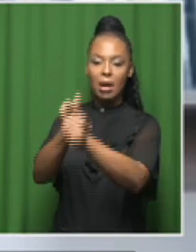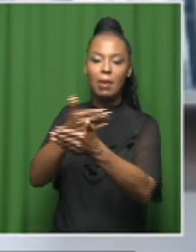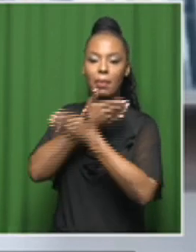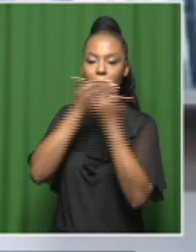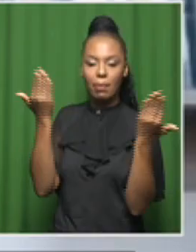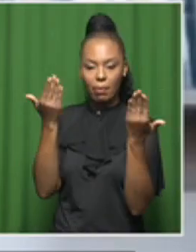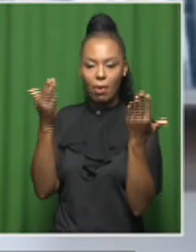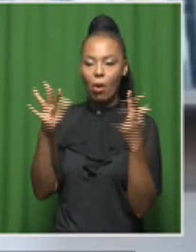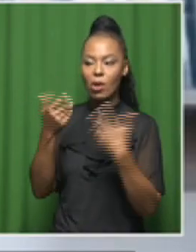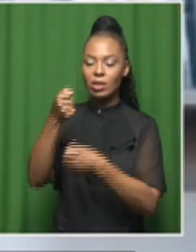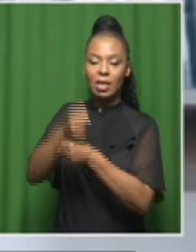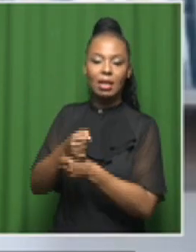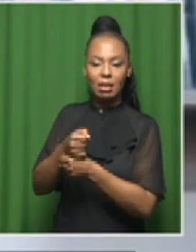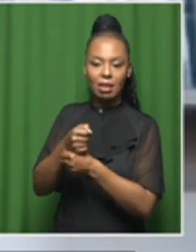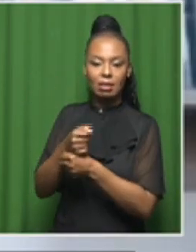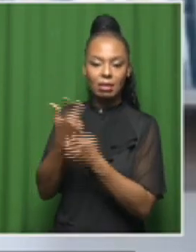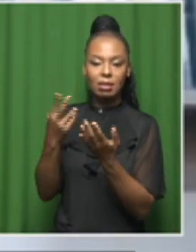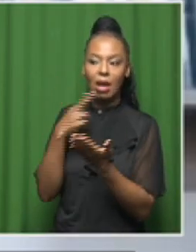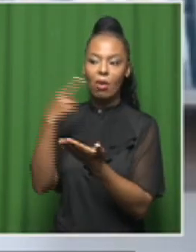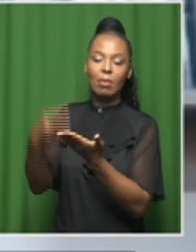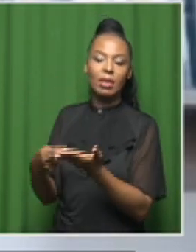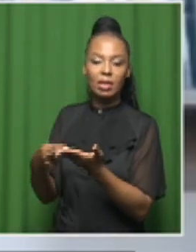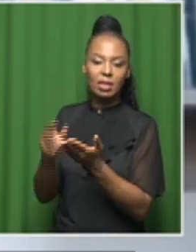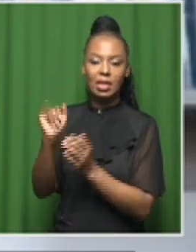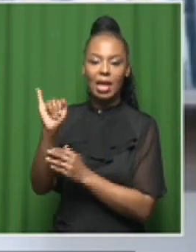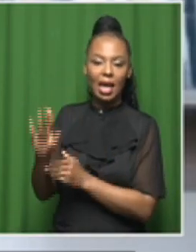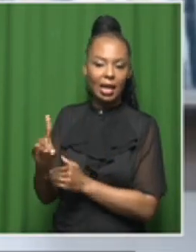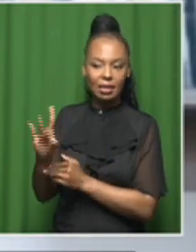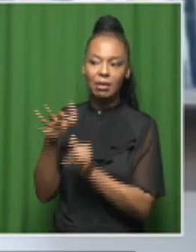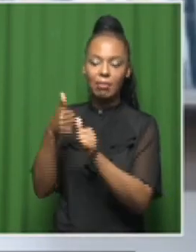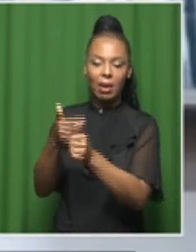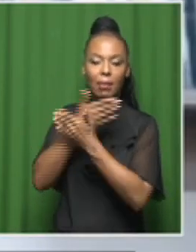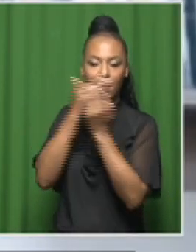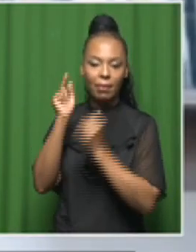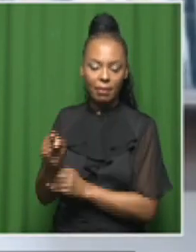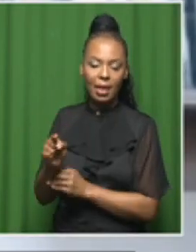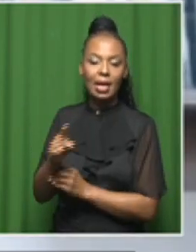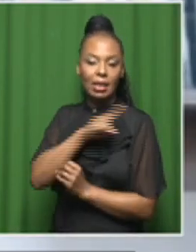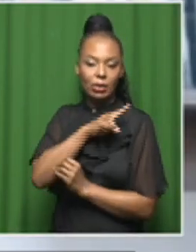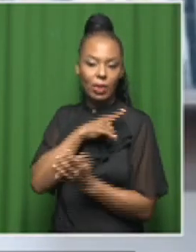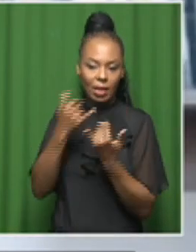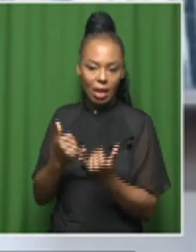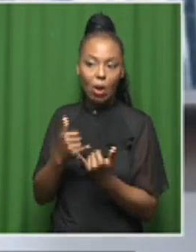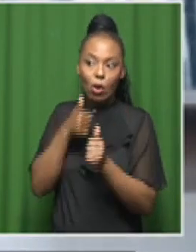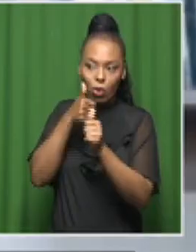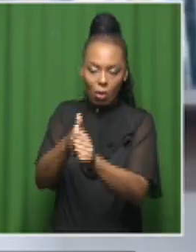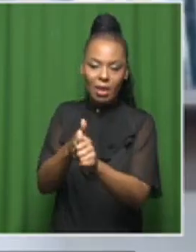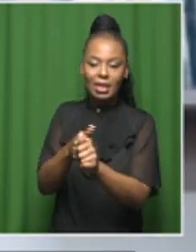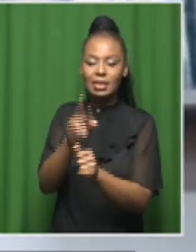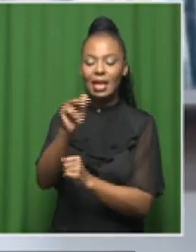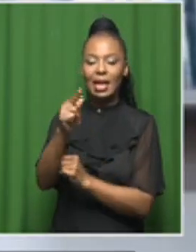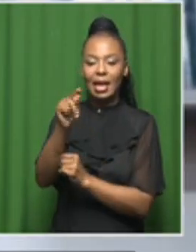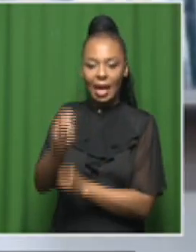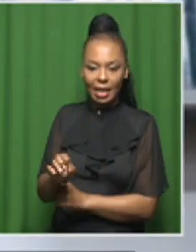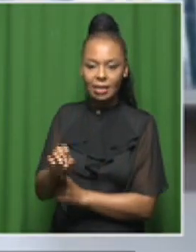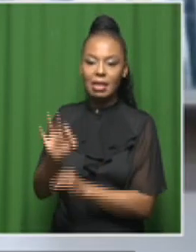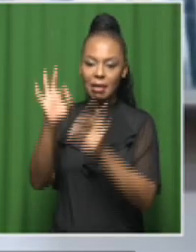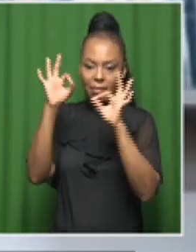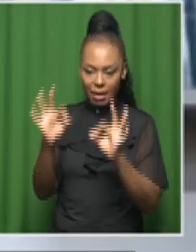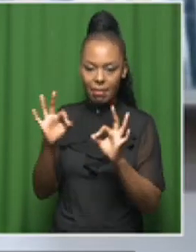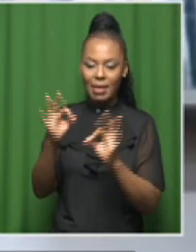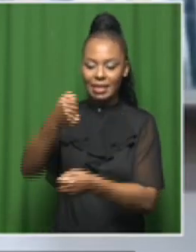of recommendation 8. Hence, one of these measures is to strengthen our compliance rate so that we meet the